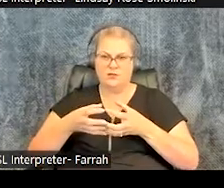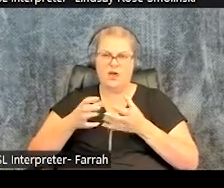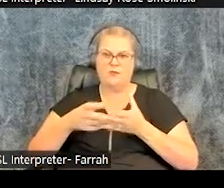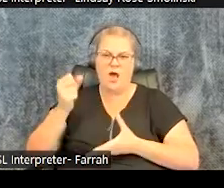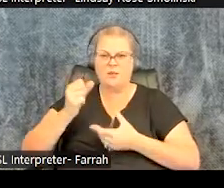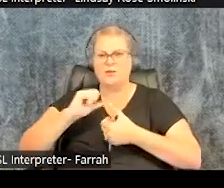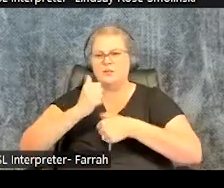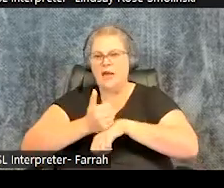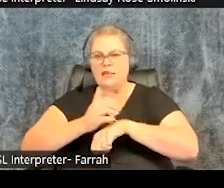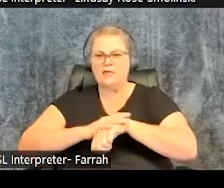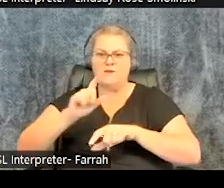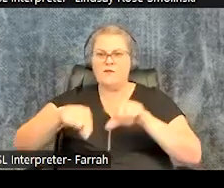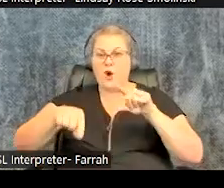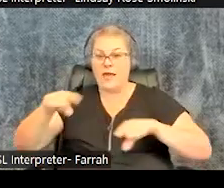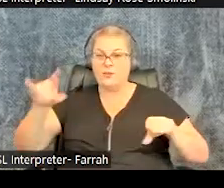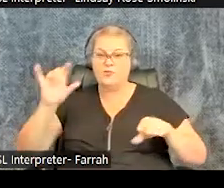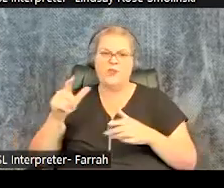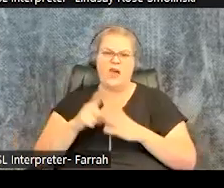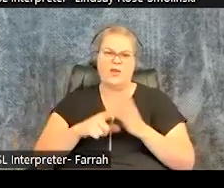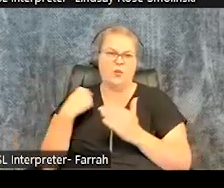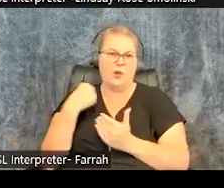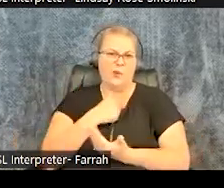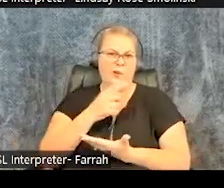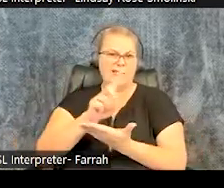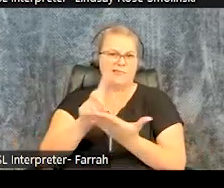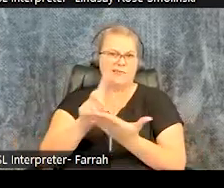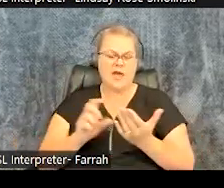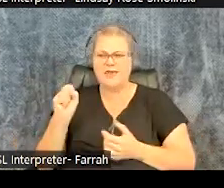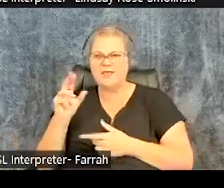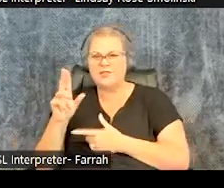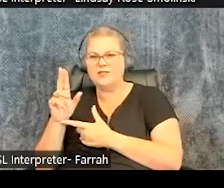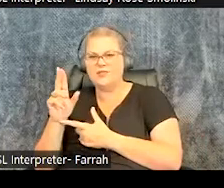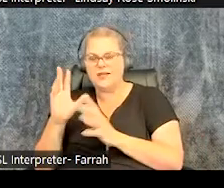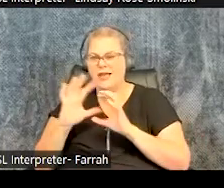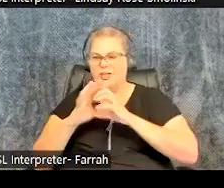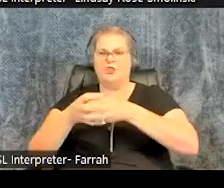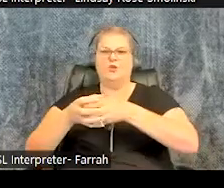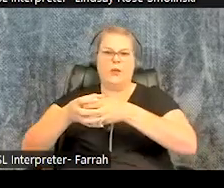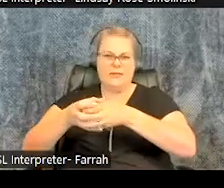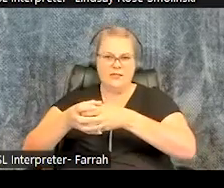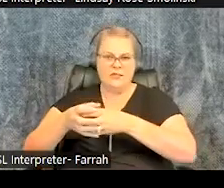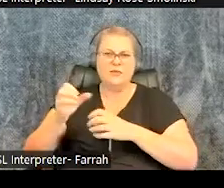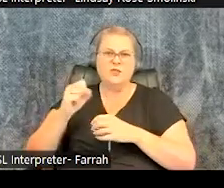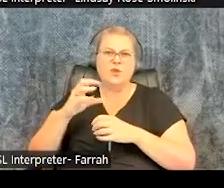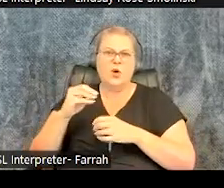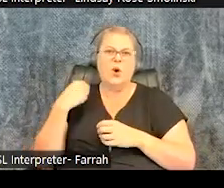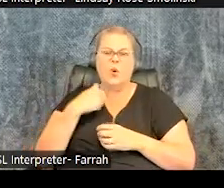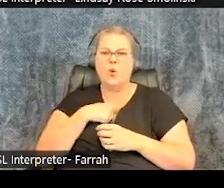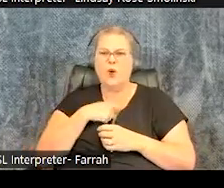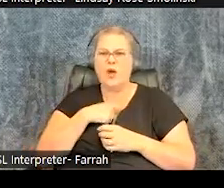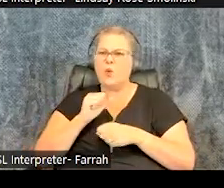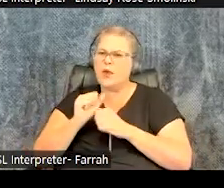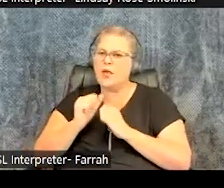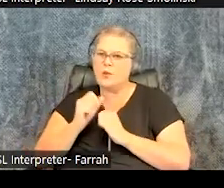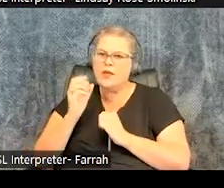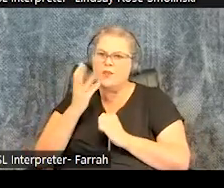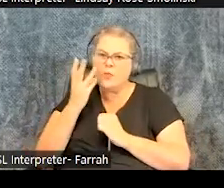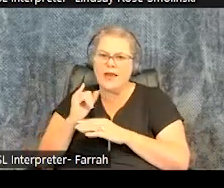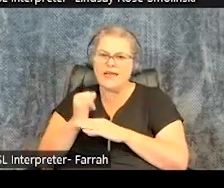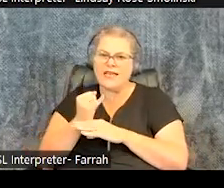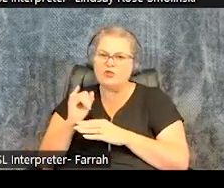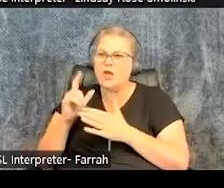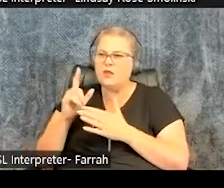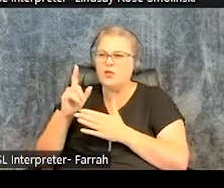varietals. So that's what we have designed is a suite, and we're actually working with the wine industry to really determine what those bottles types